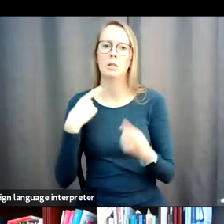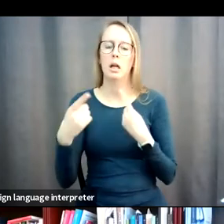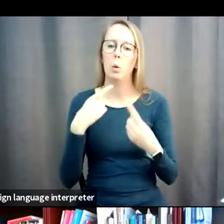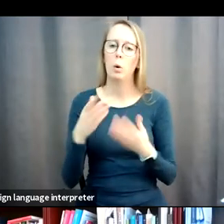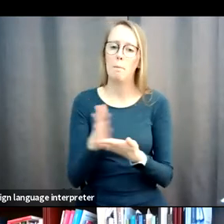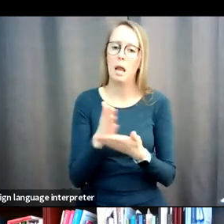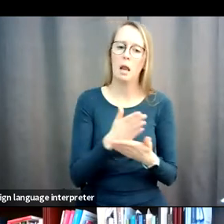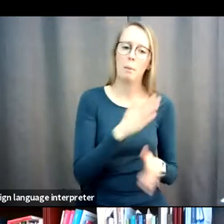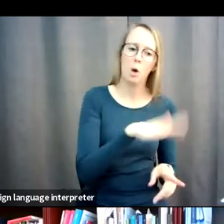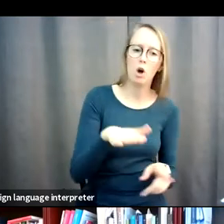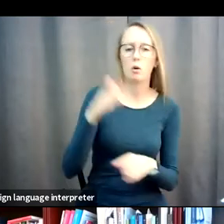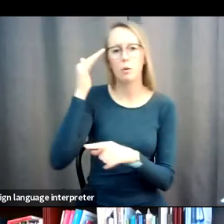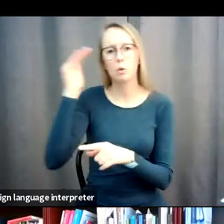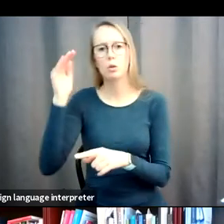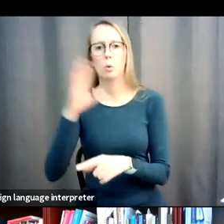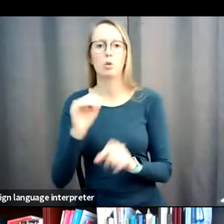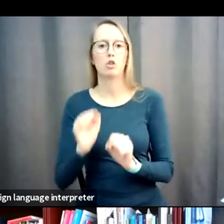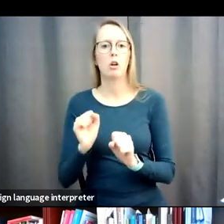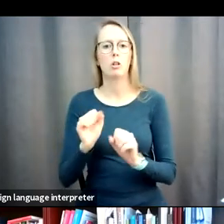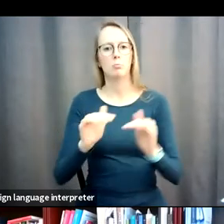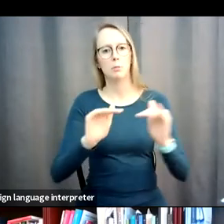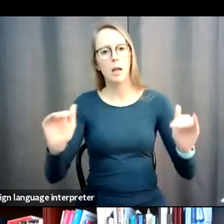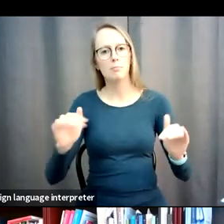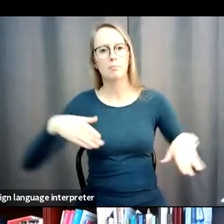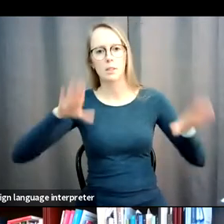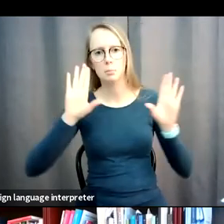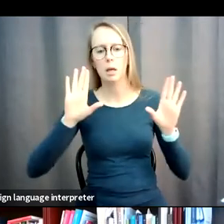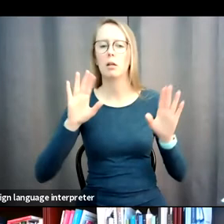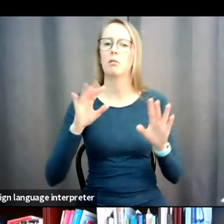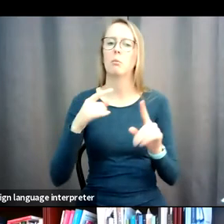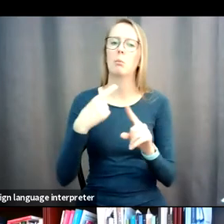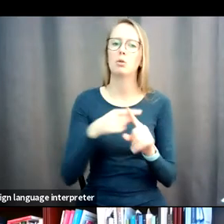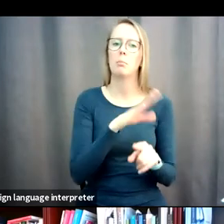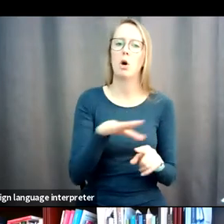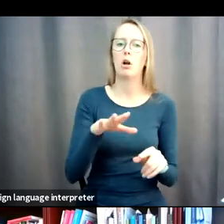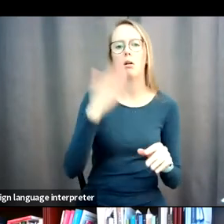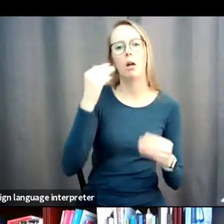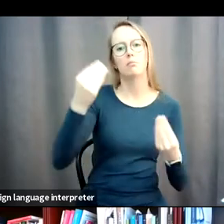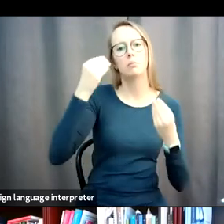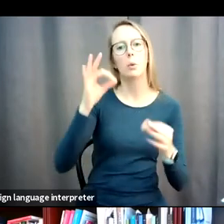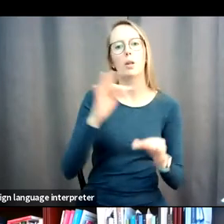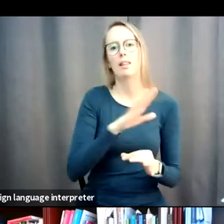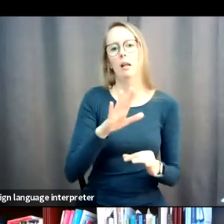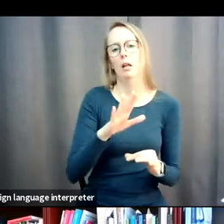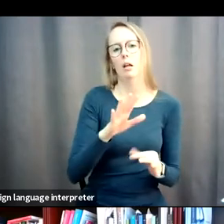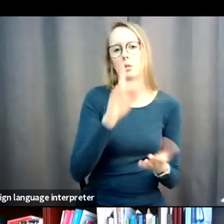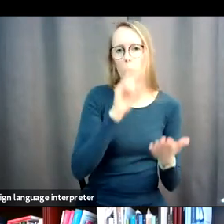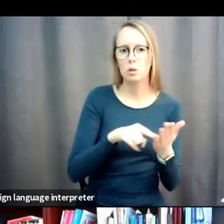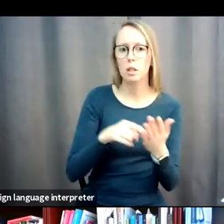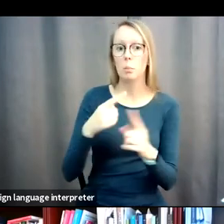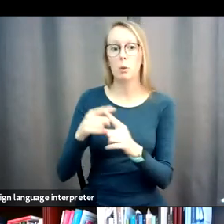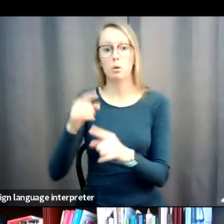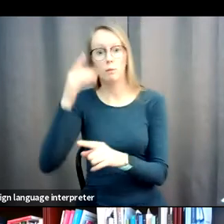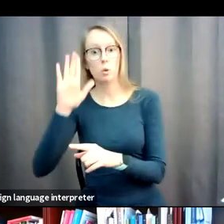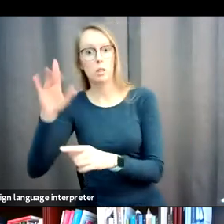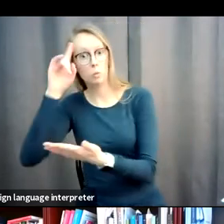adults based on mutual respect and in which children can learn how their views and those of adults are taken